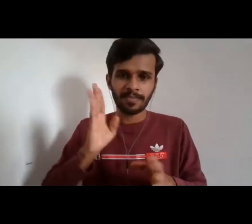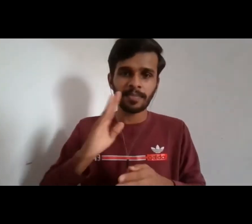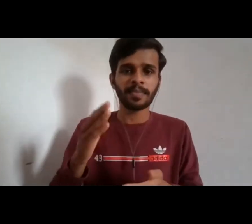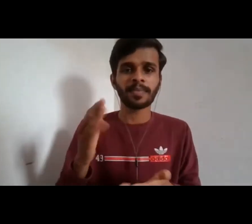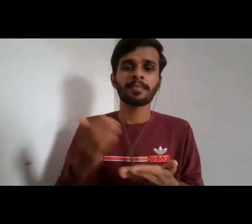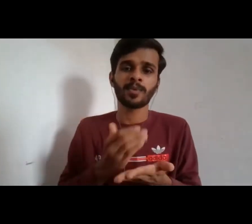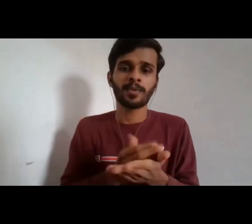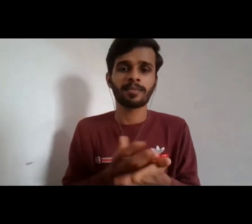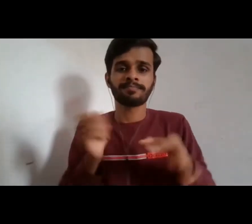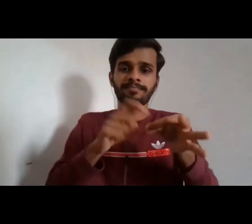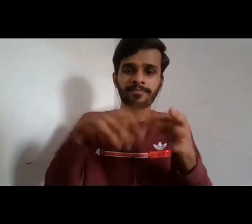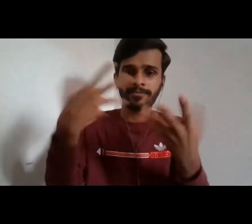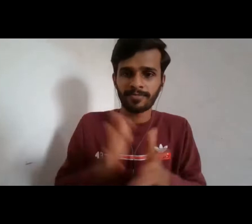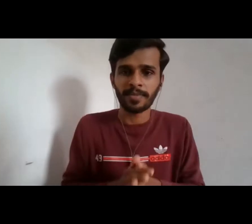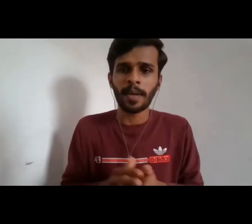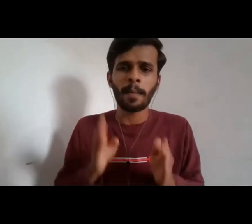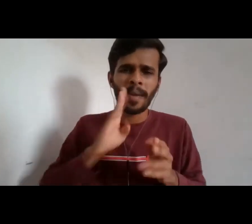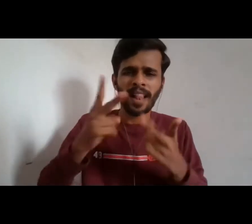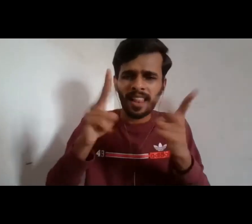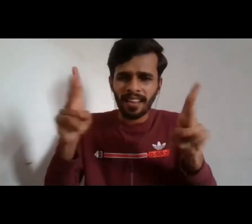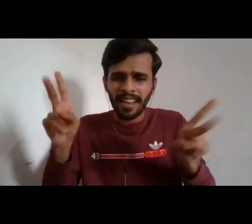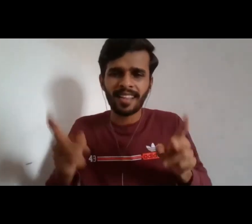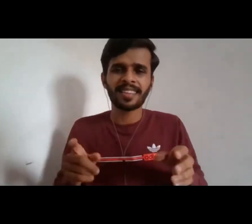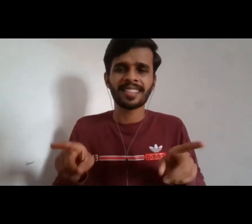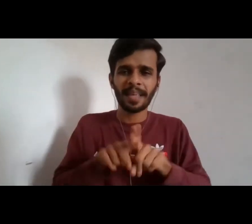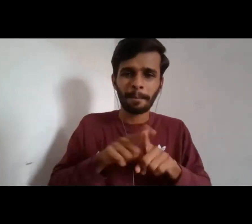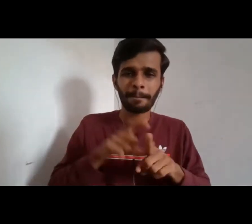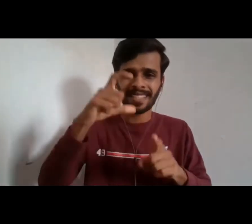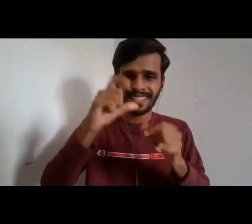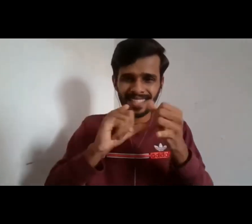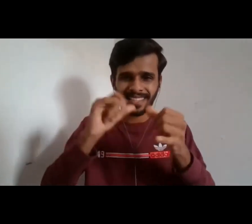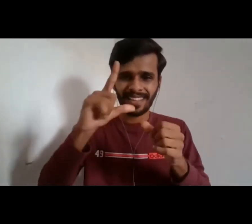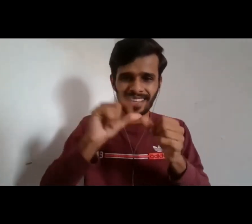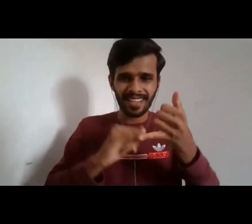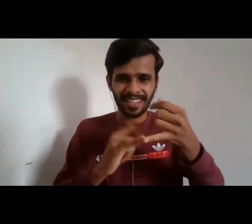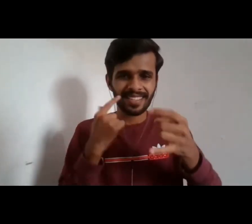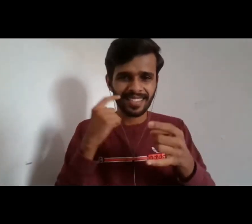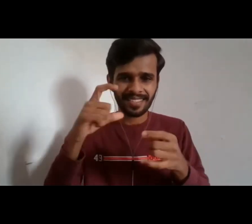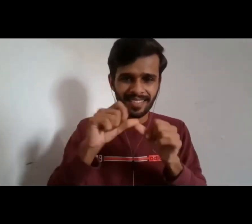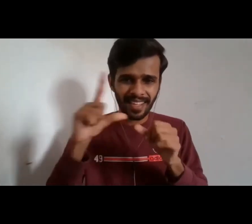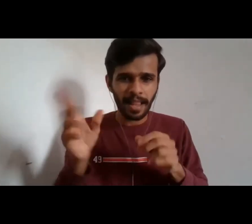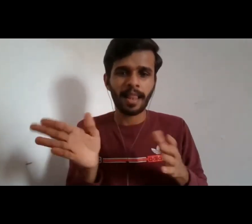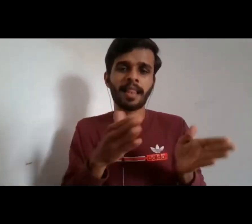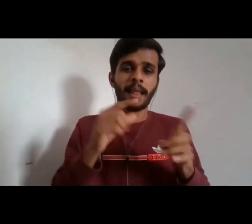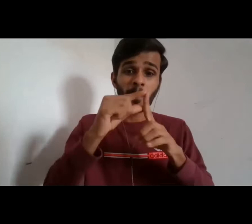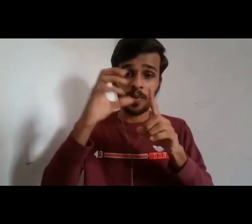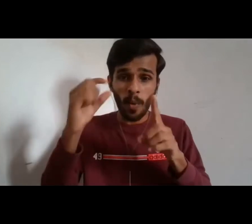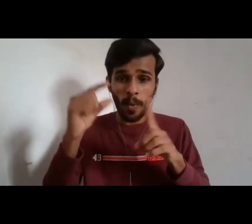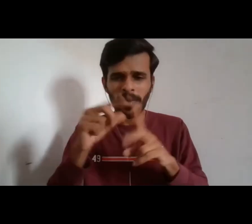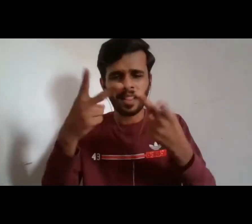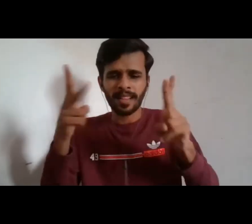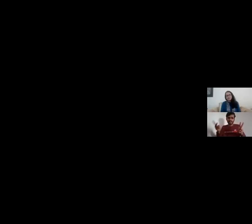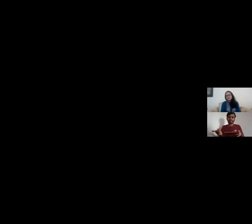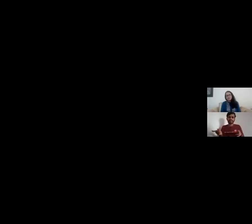multiple genres of music, such as classical, pop, jazz, folk, you name it.